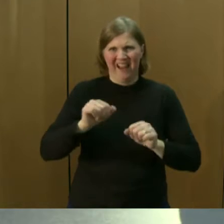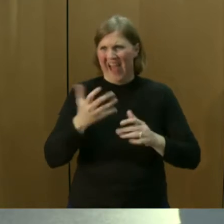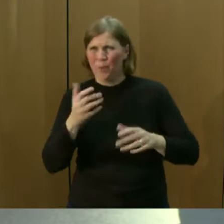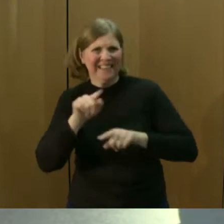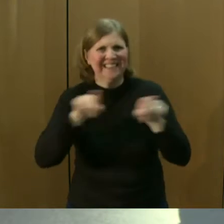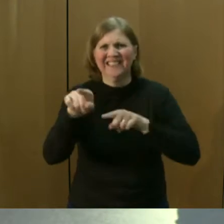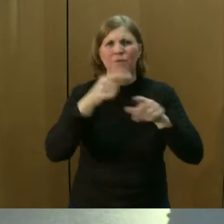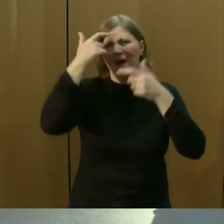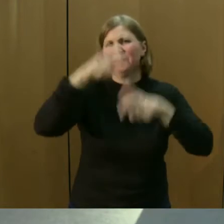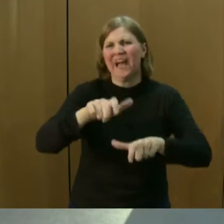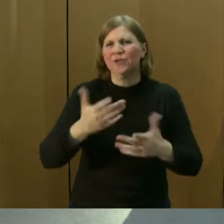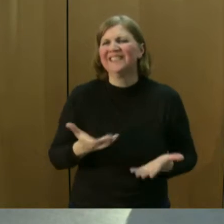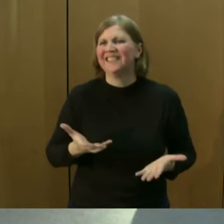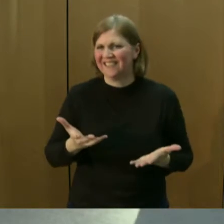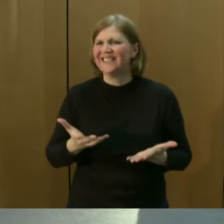Yes.